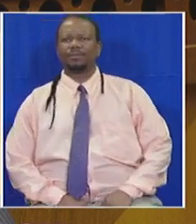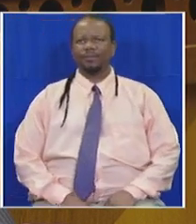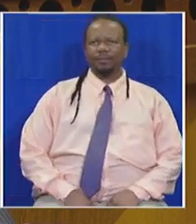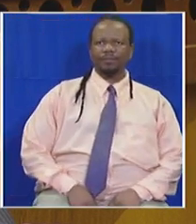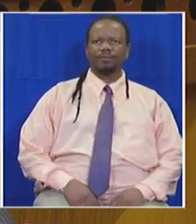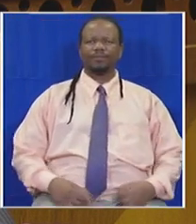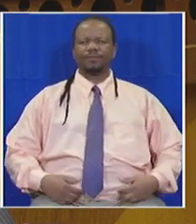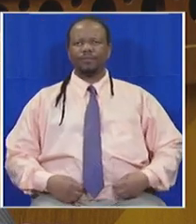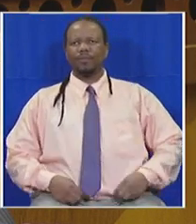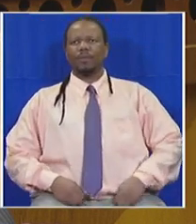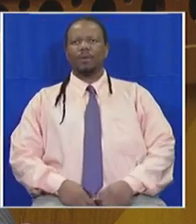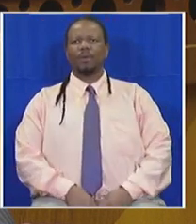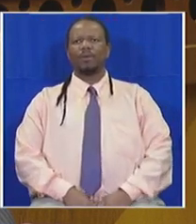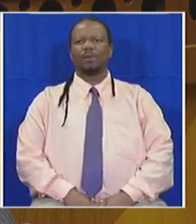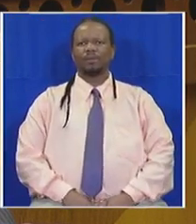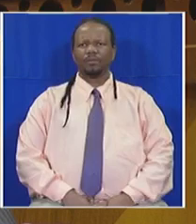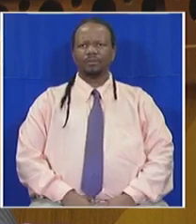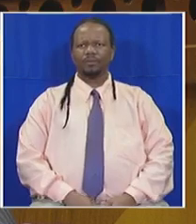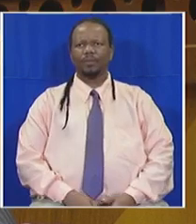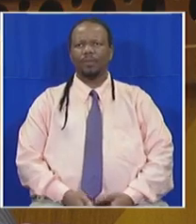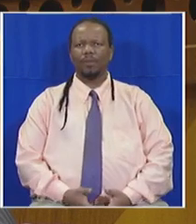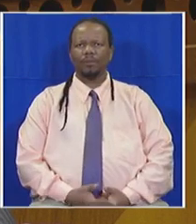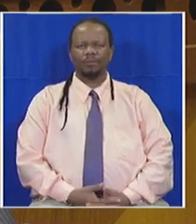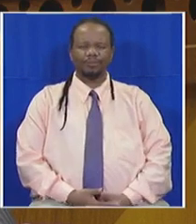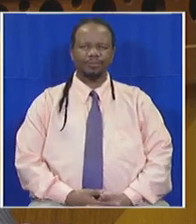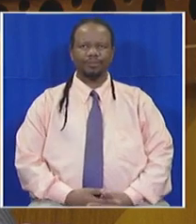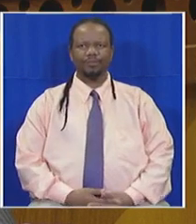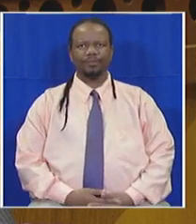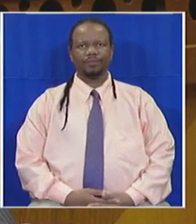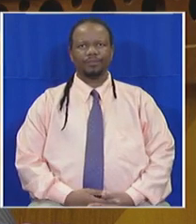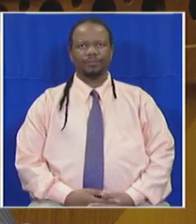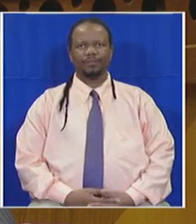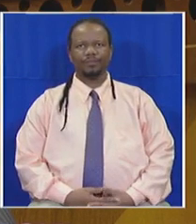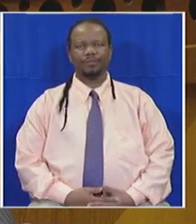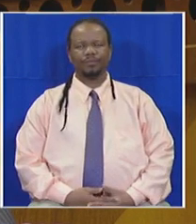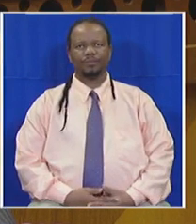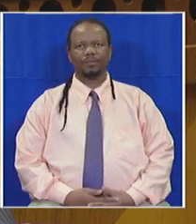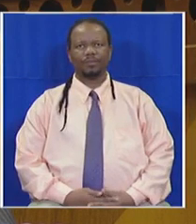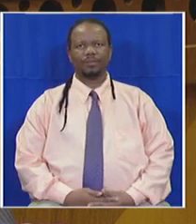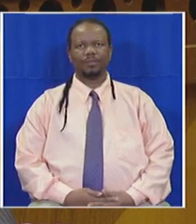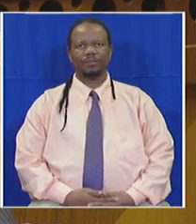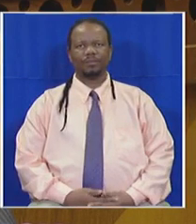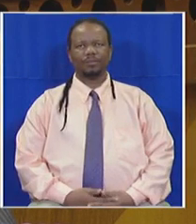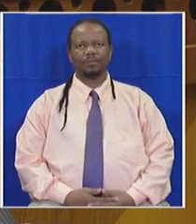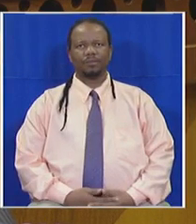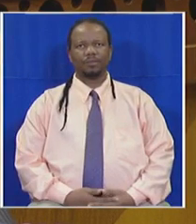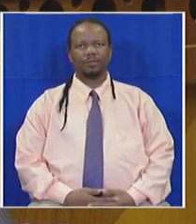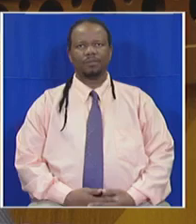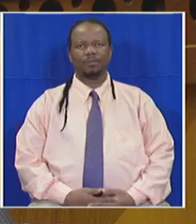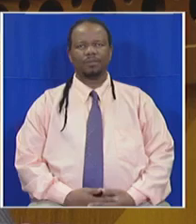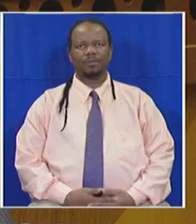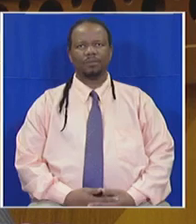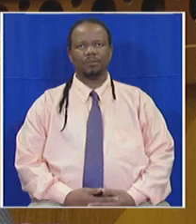regulatory and fiscal instruments, spatial targeting, as well as sector policy documents and related